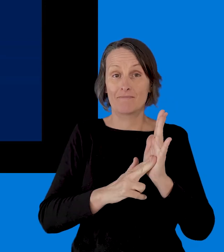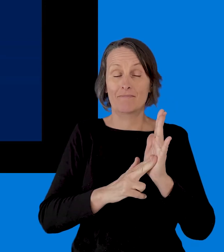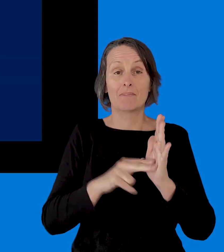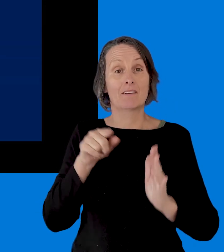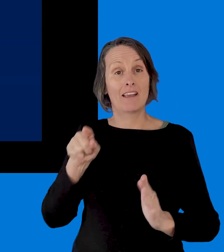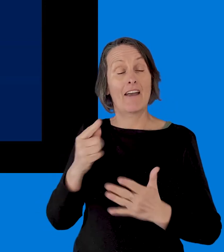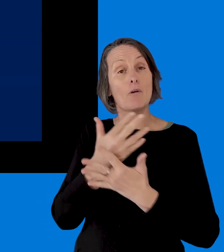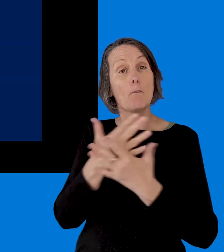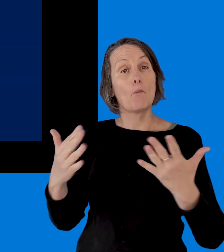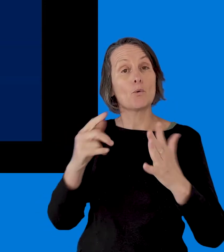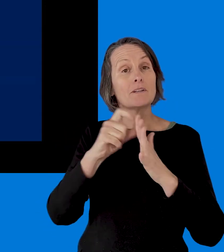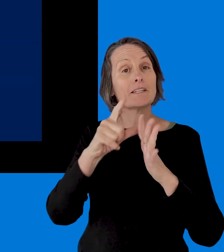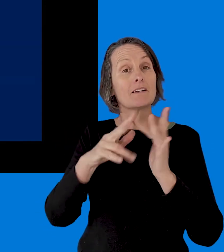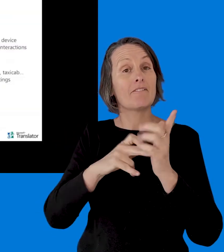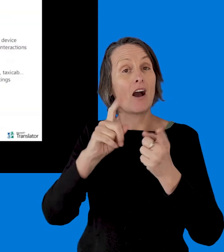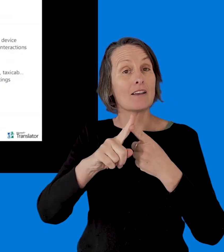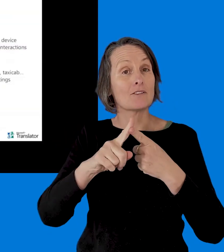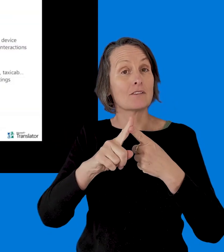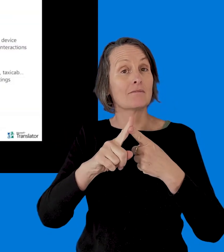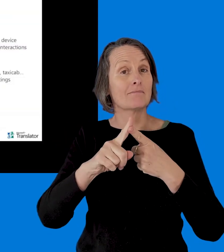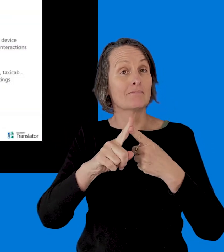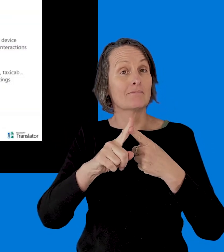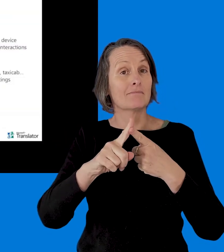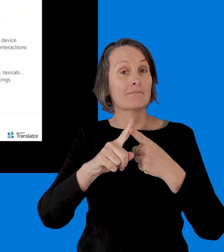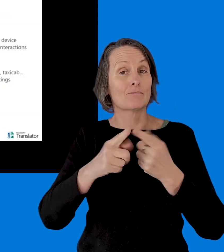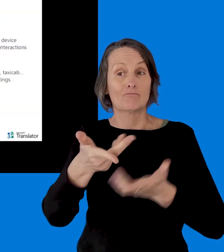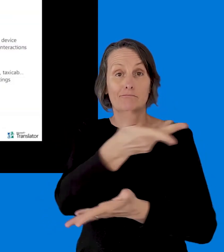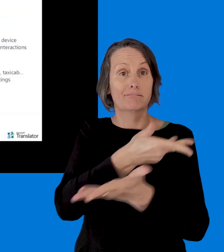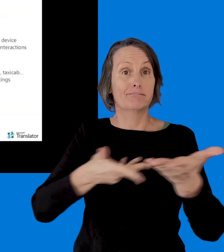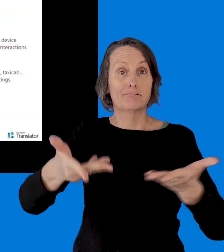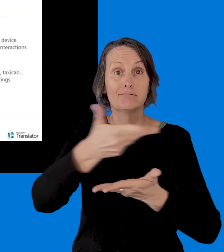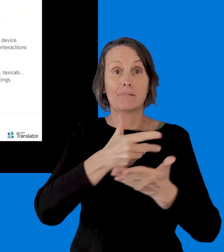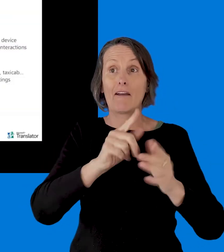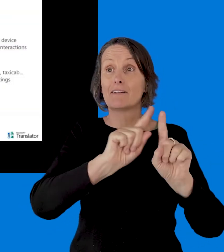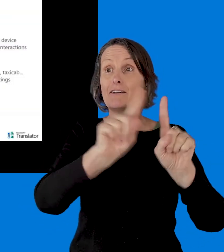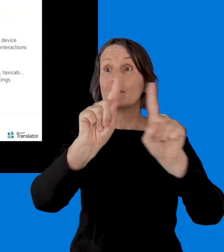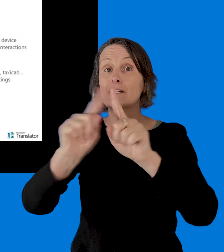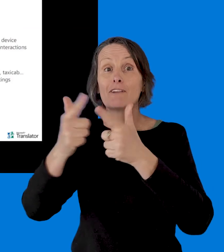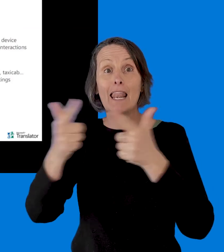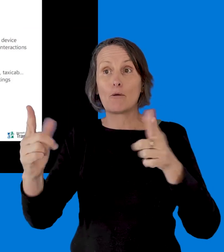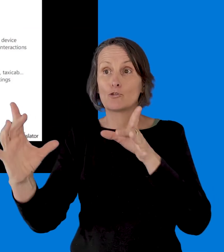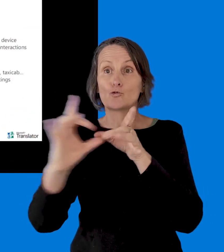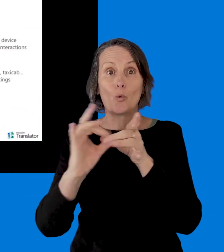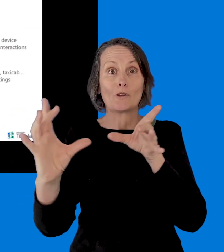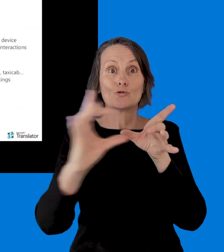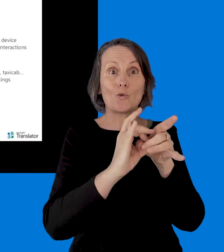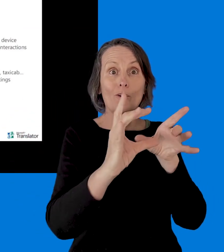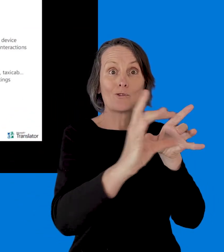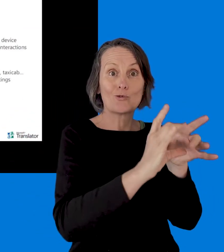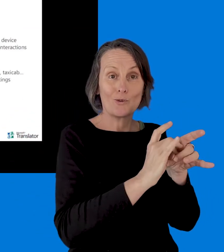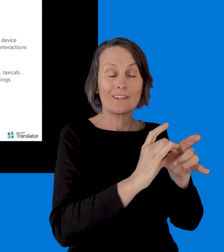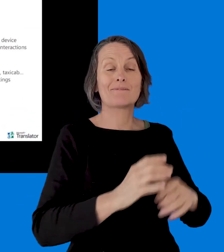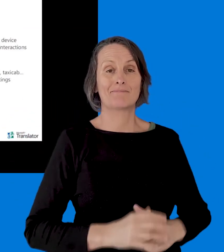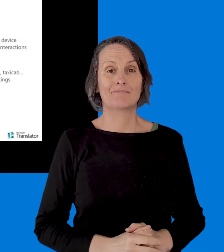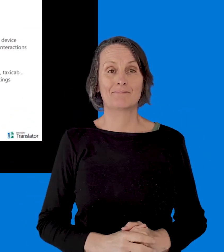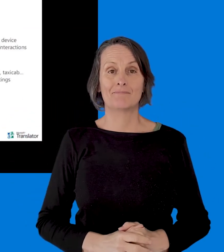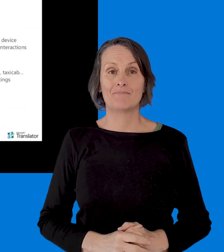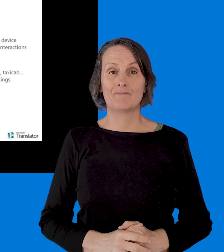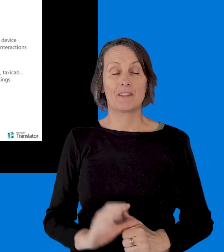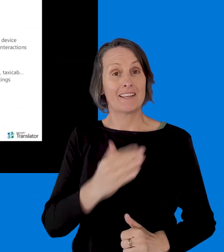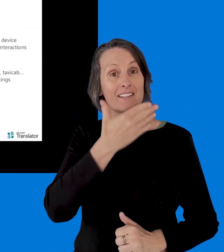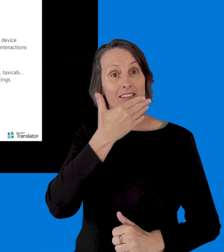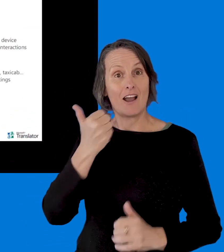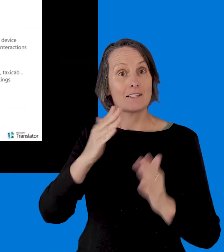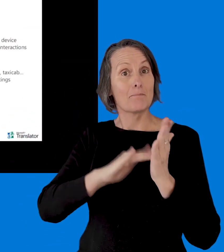multiple people join in multiple languages. And what's nice is this Microsoft multi-device feature allows